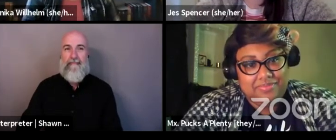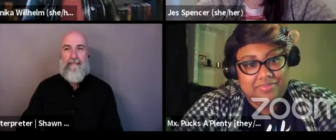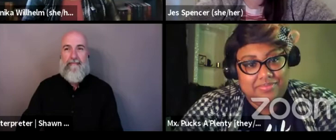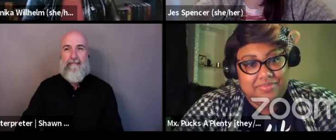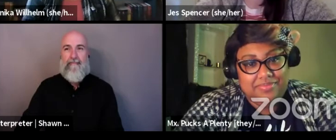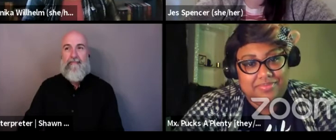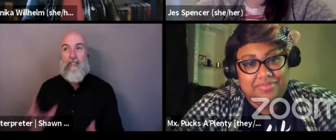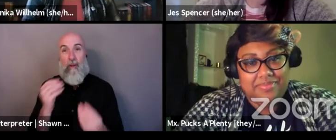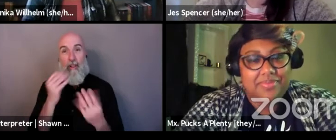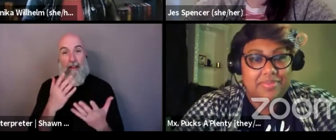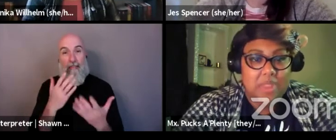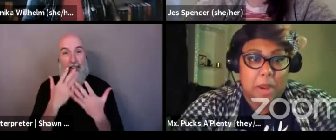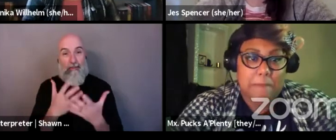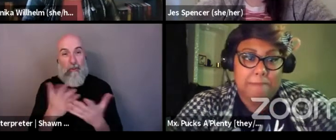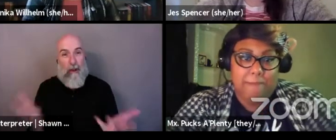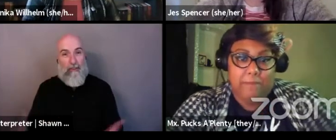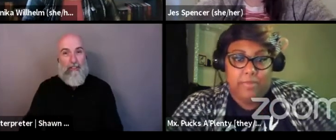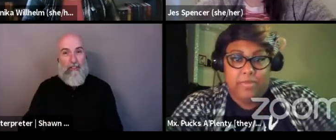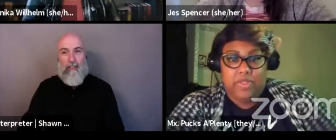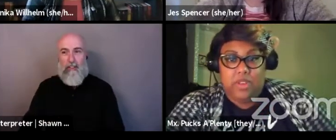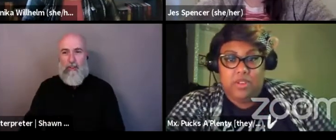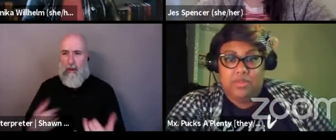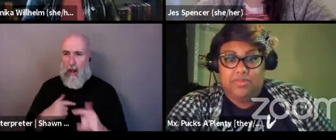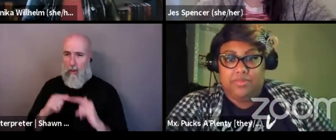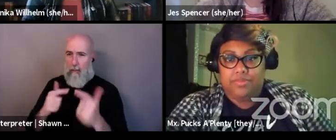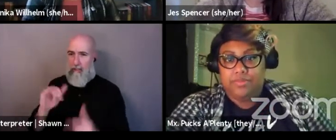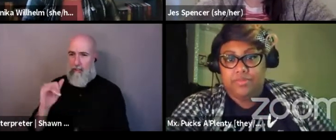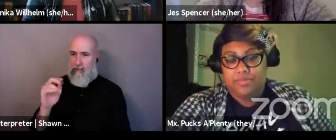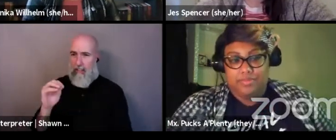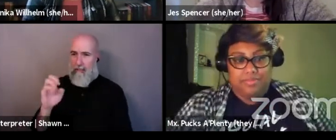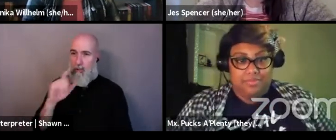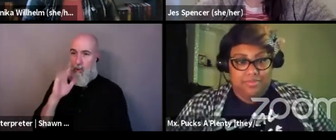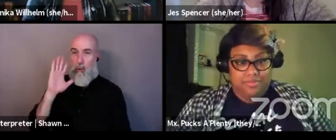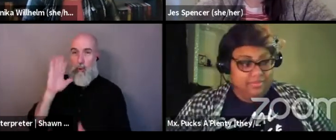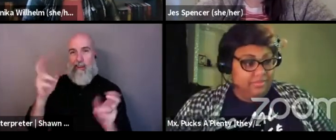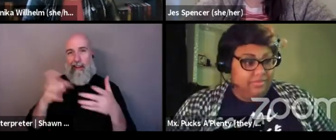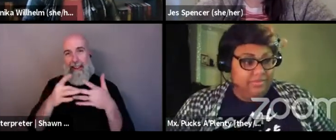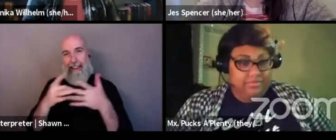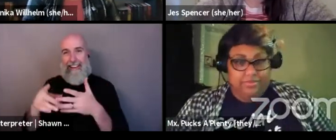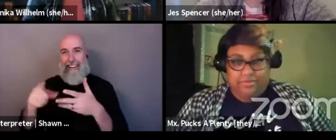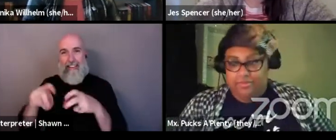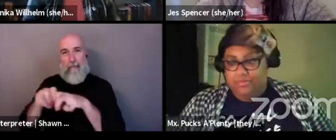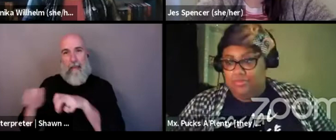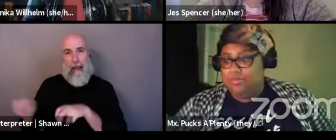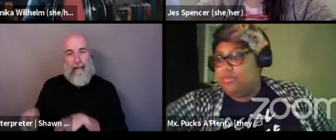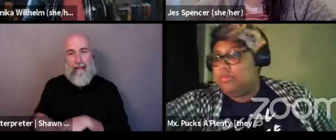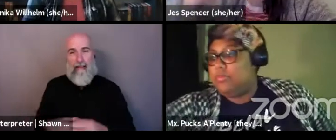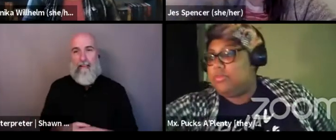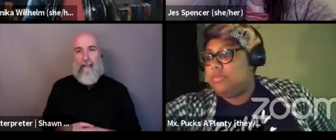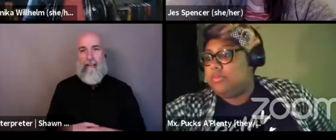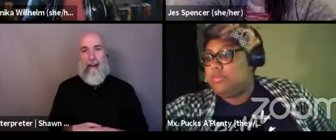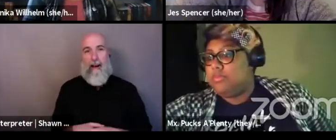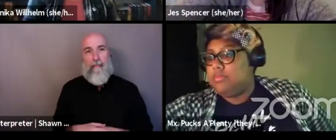Lovely. Thank you all so much. I'll pass it to Jasmine, who will really be lead facilitating this panel as our